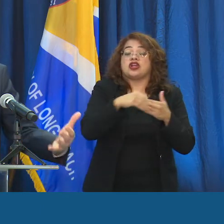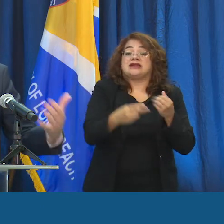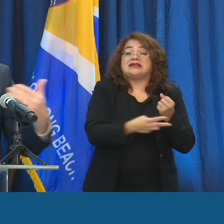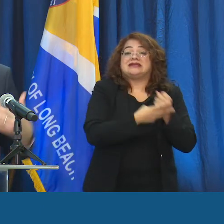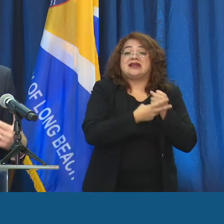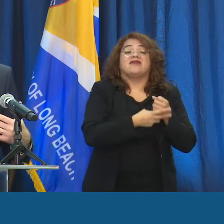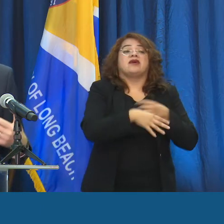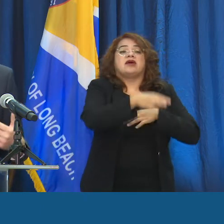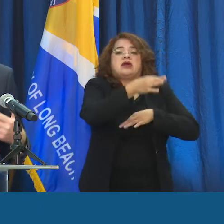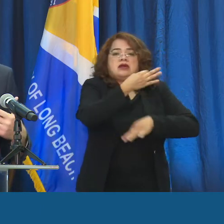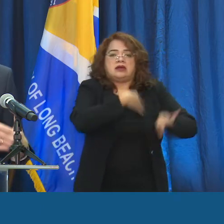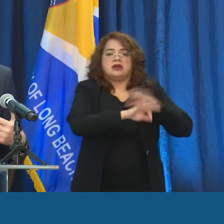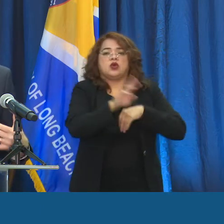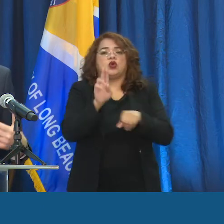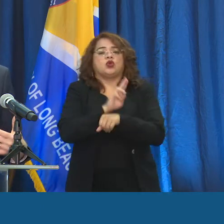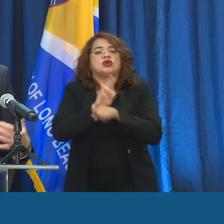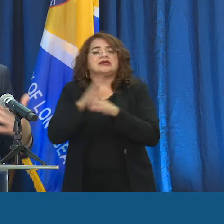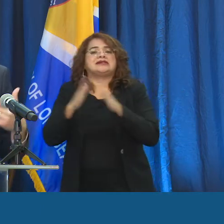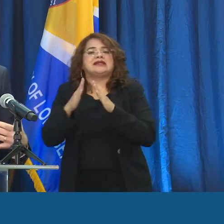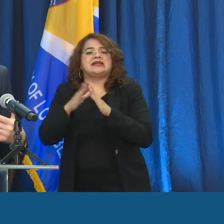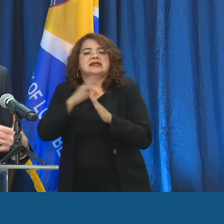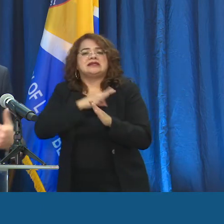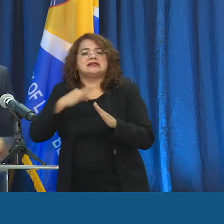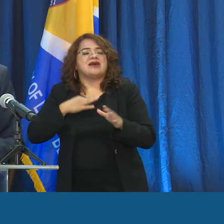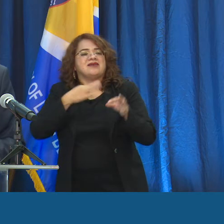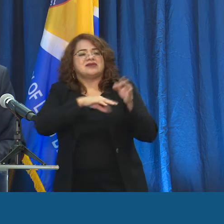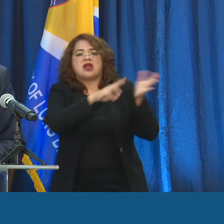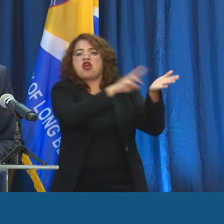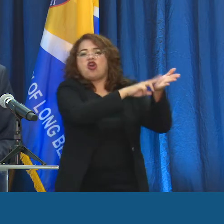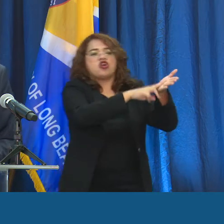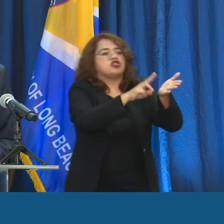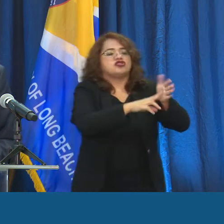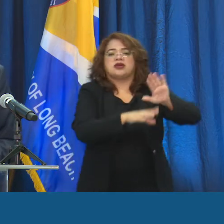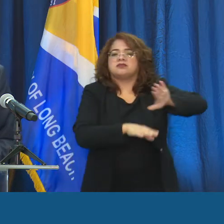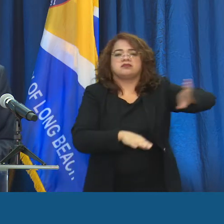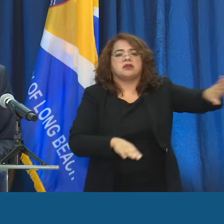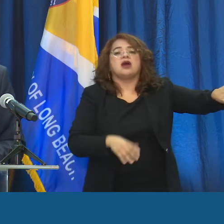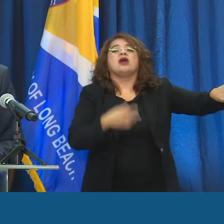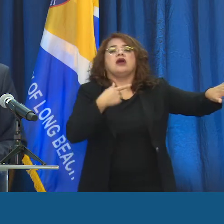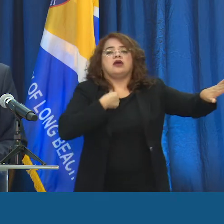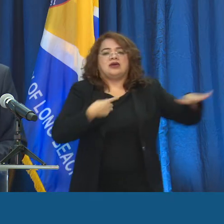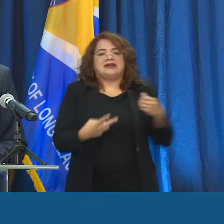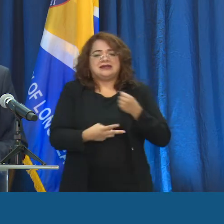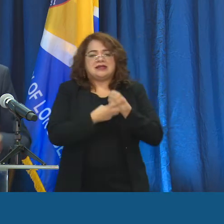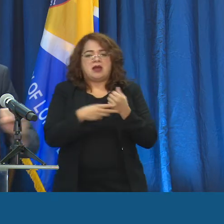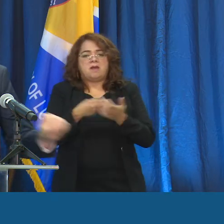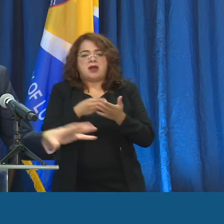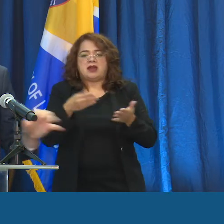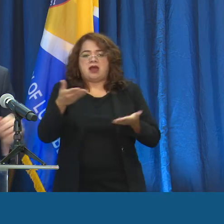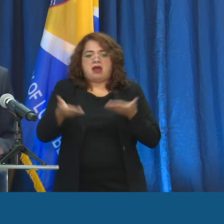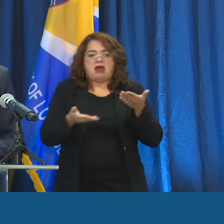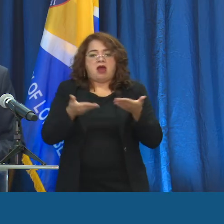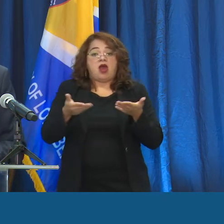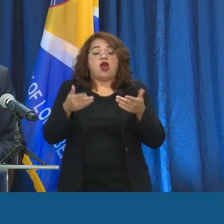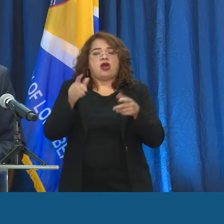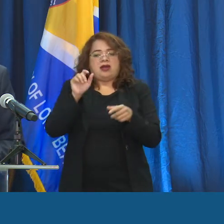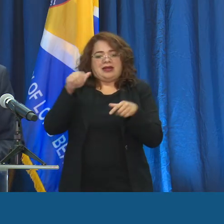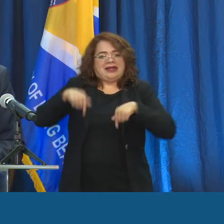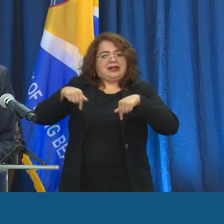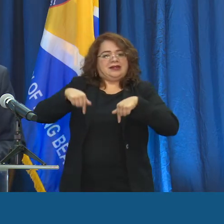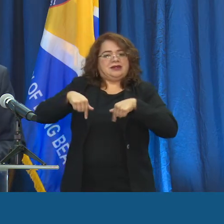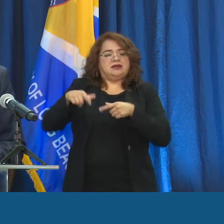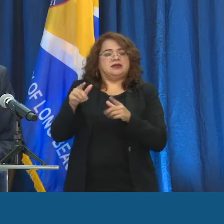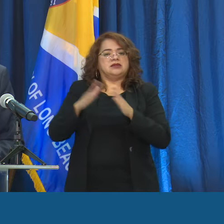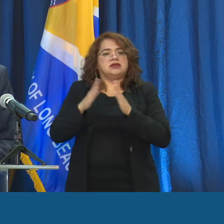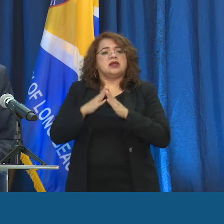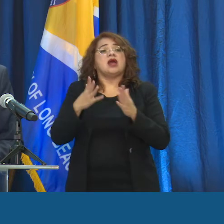do by bringing in city staff where contractors are doing that now and saving money, including our 5G permit